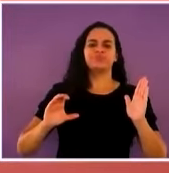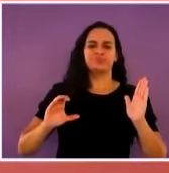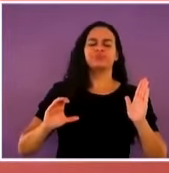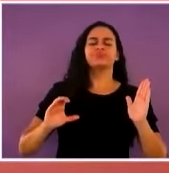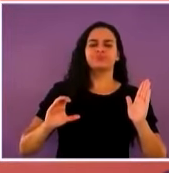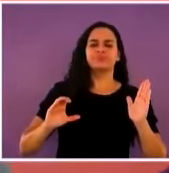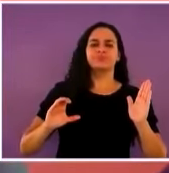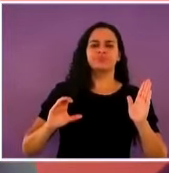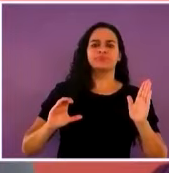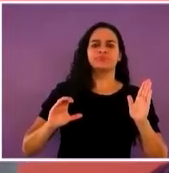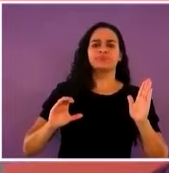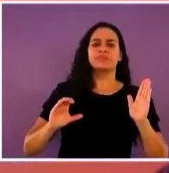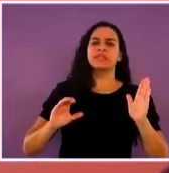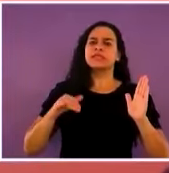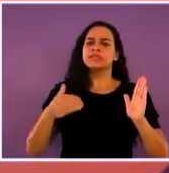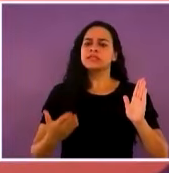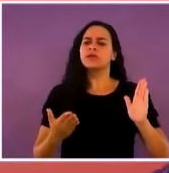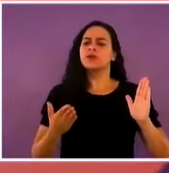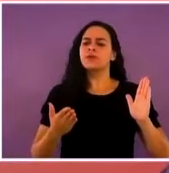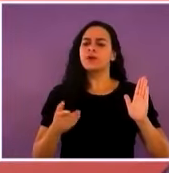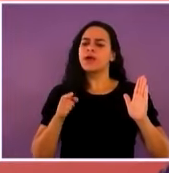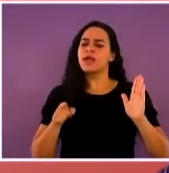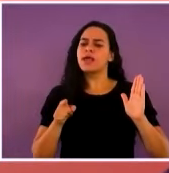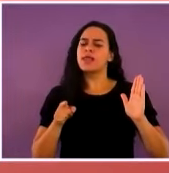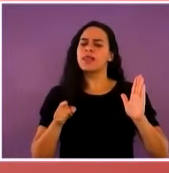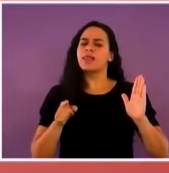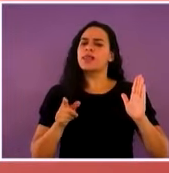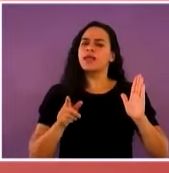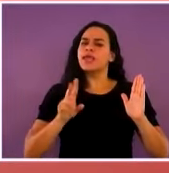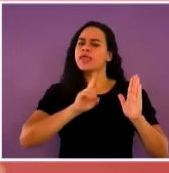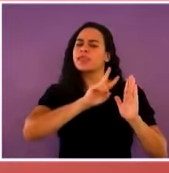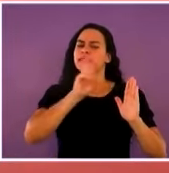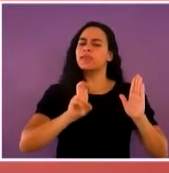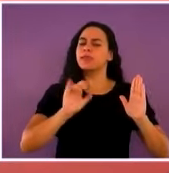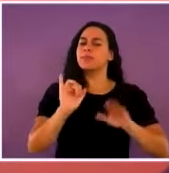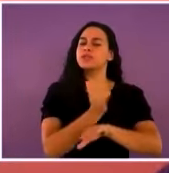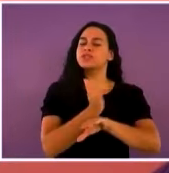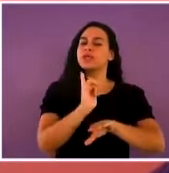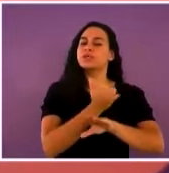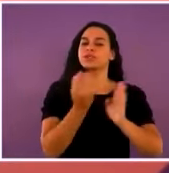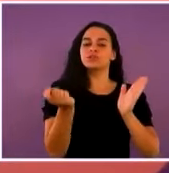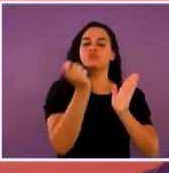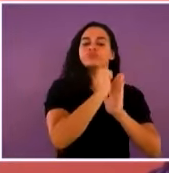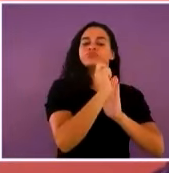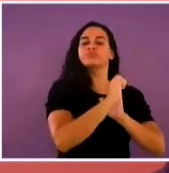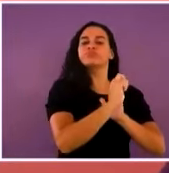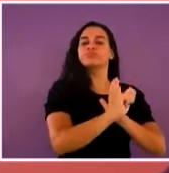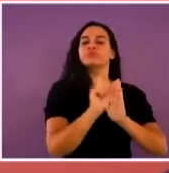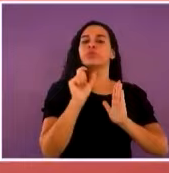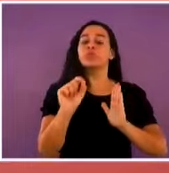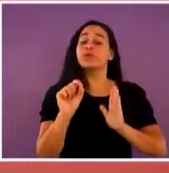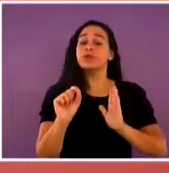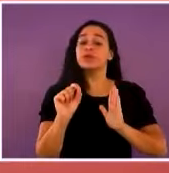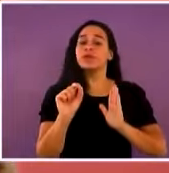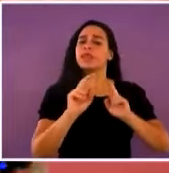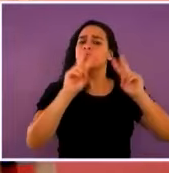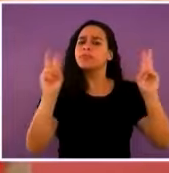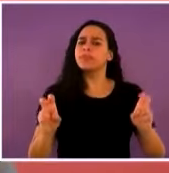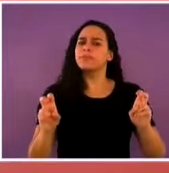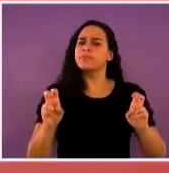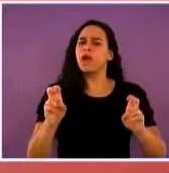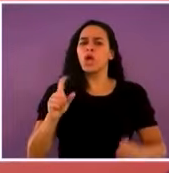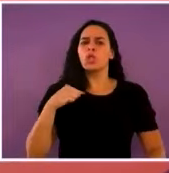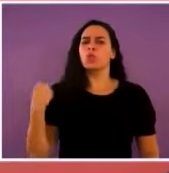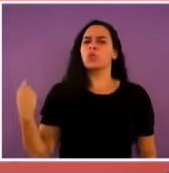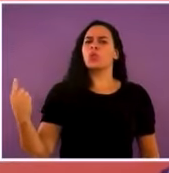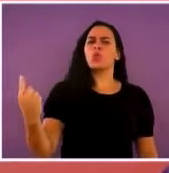all. E de forma muito interessante, o título já diz tudo. We are all brothers. Nós todos somos irmãos. As